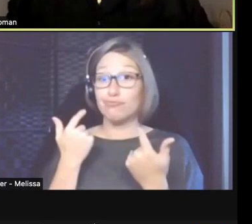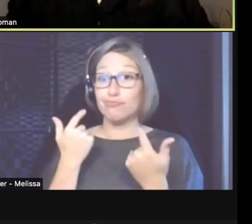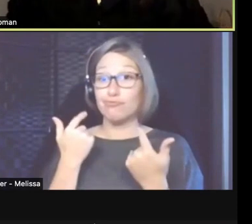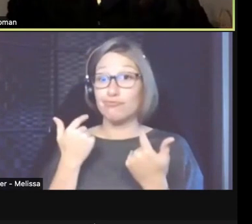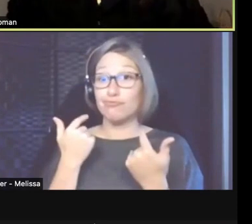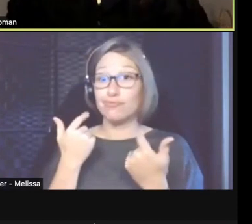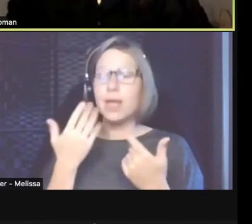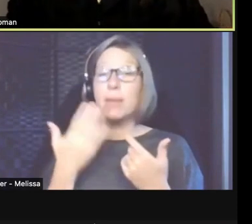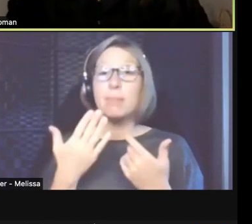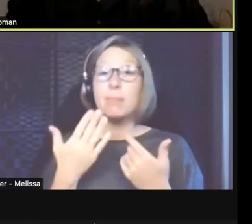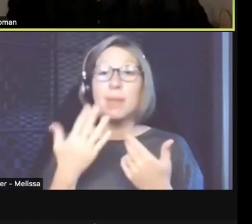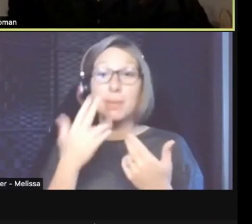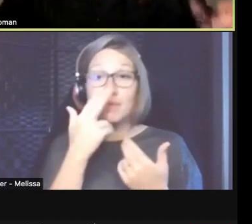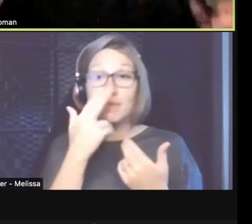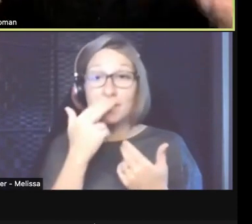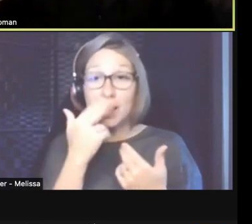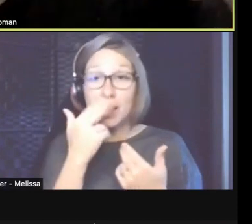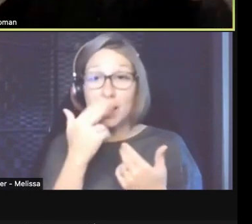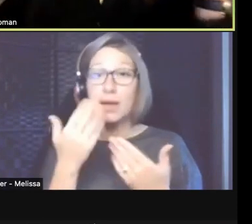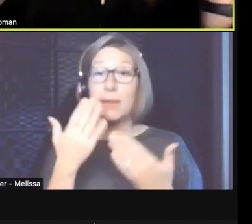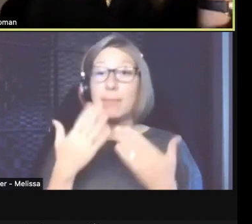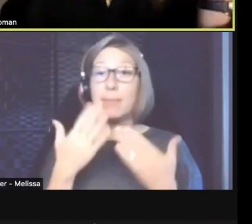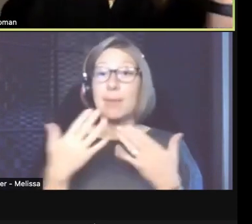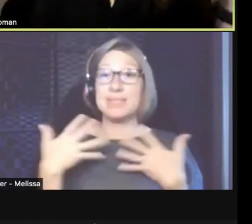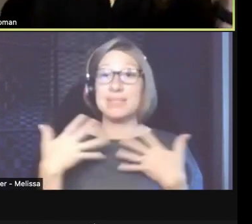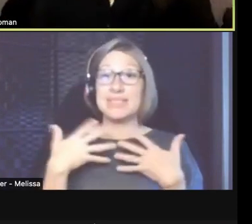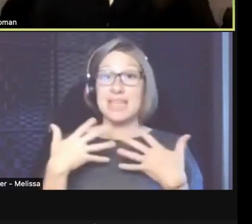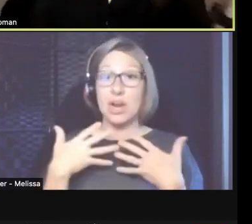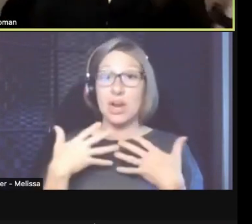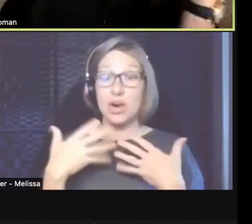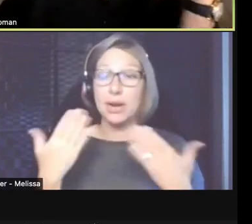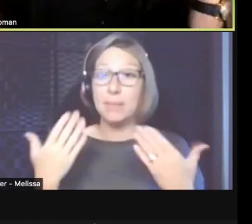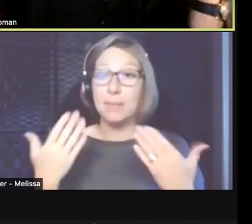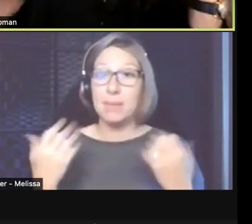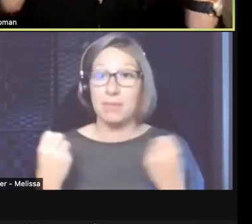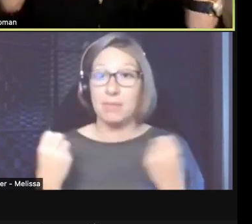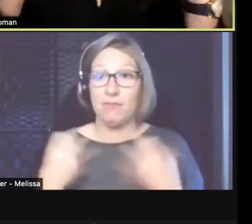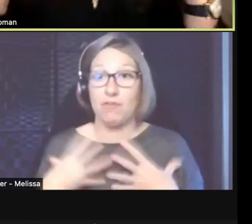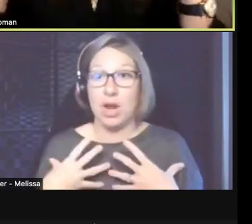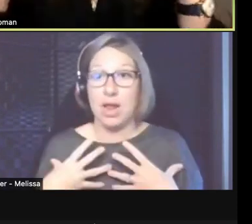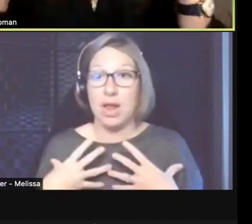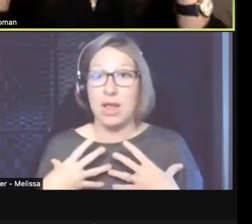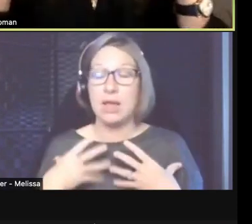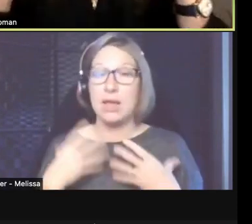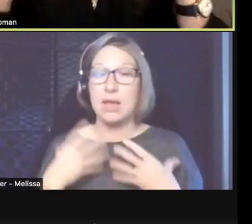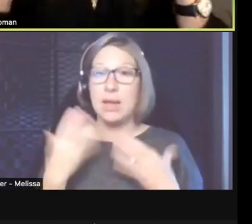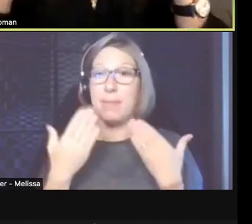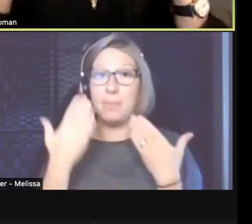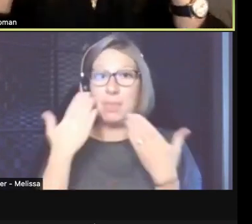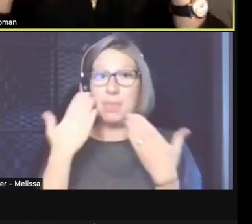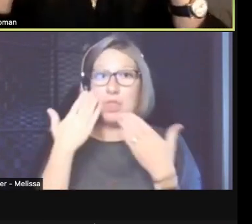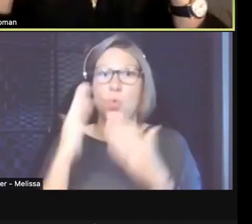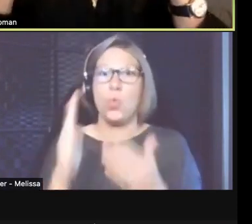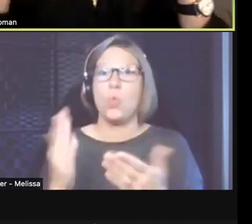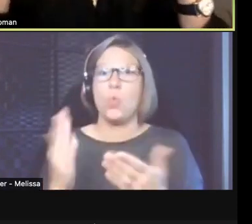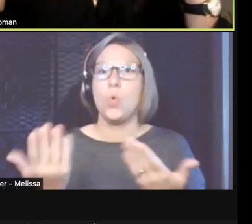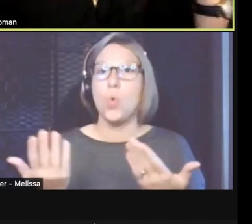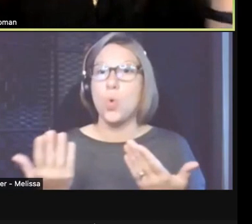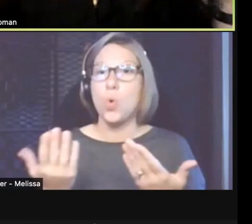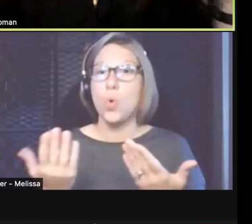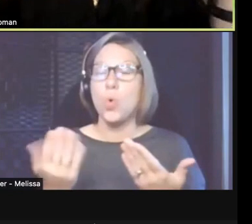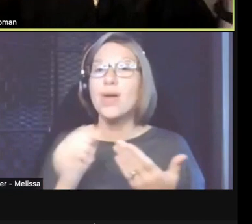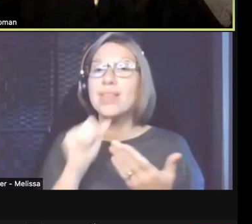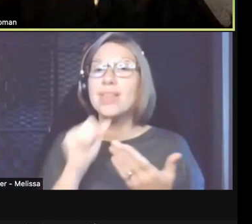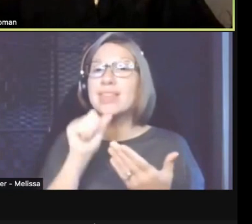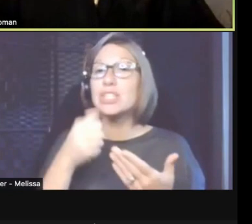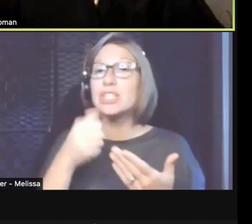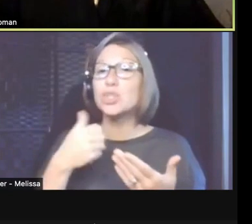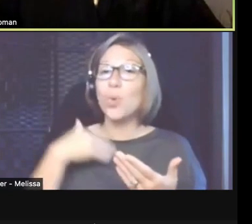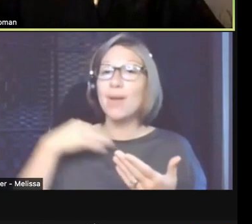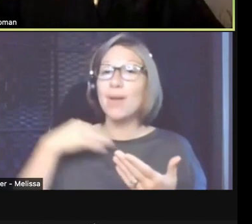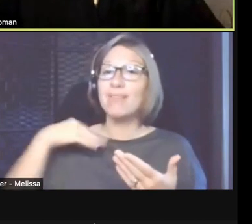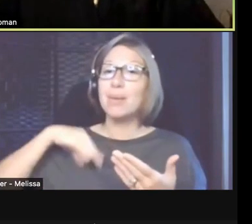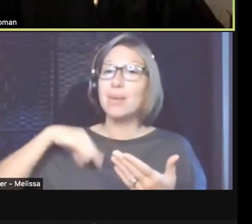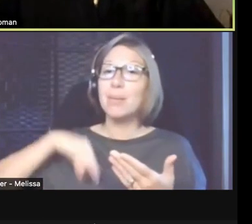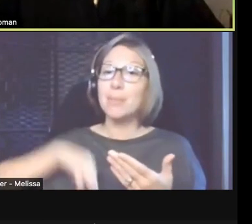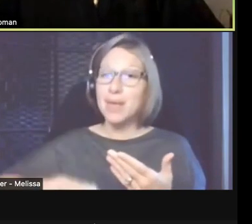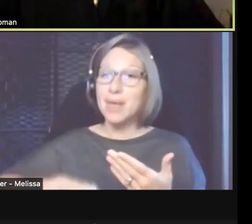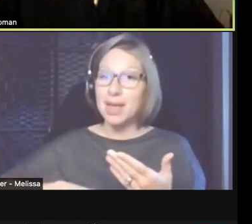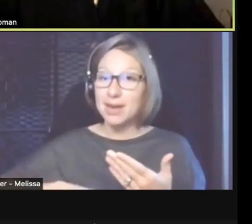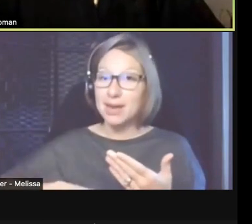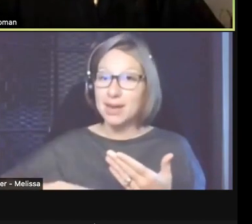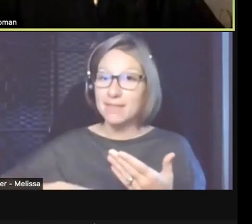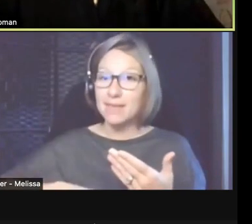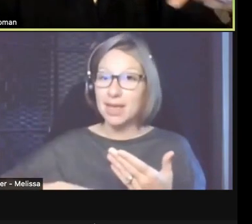it's scary. But they don't have the benefit of watching this, putting themselves in